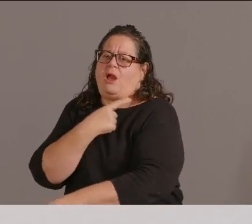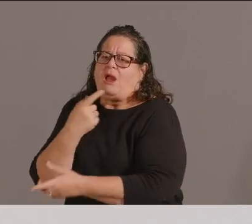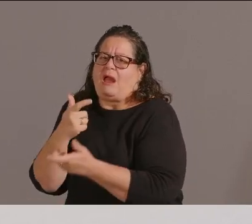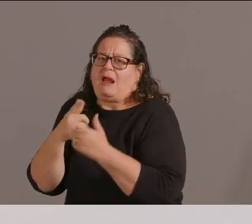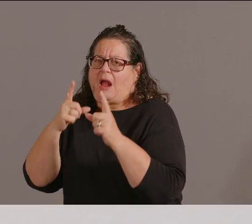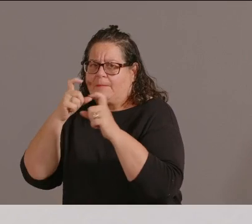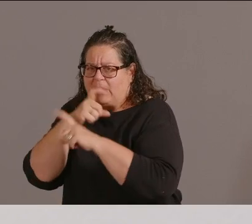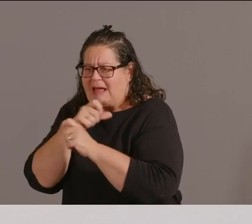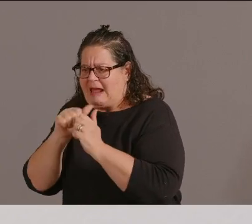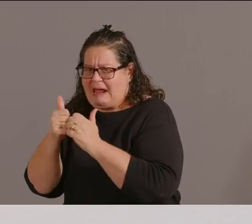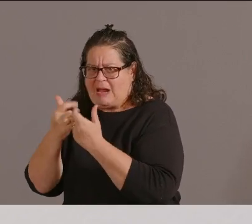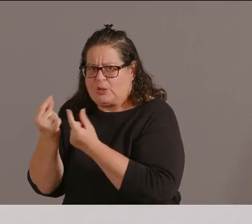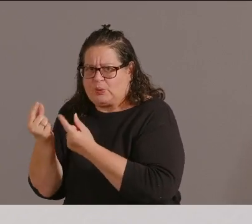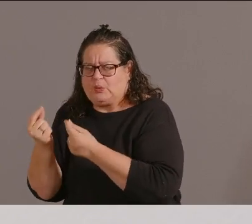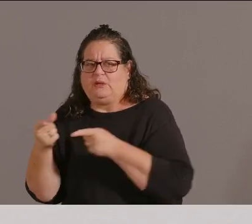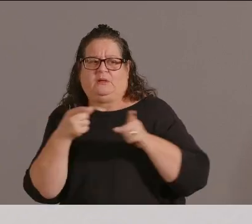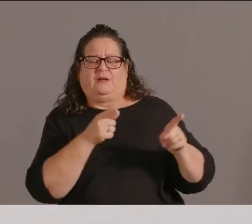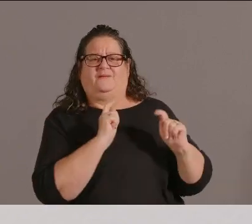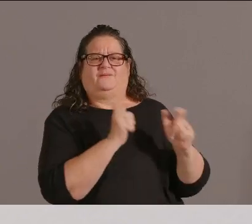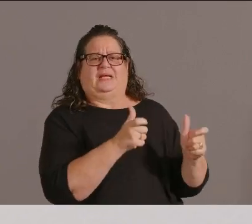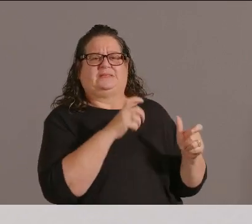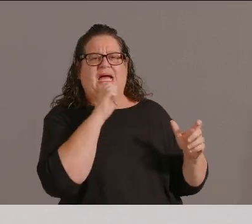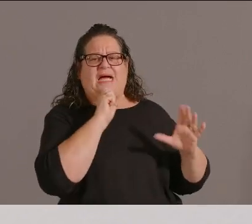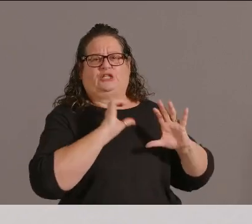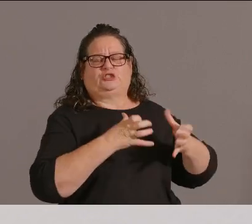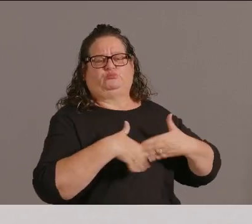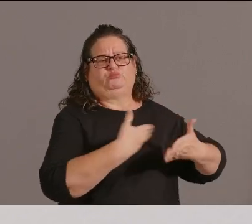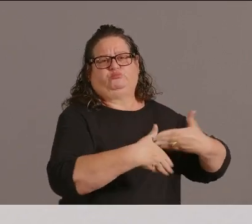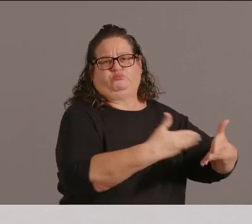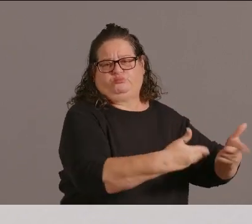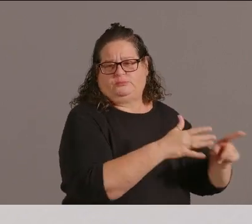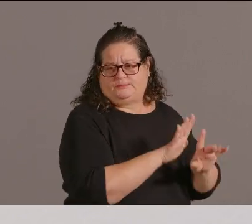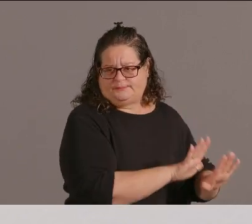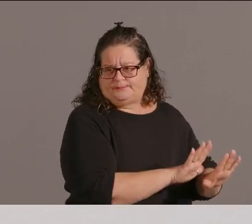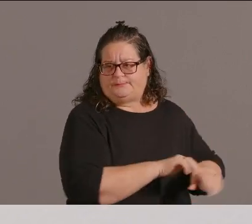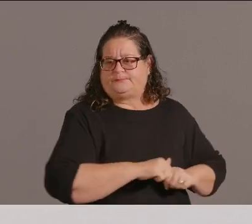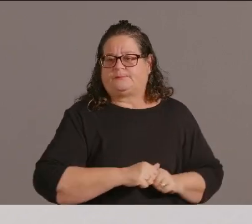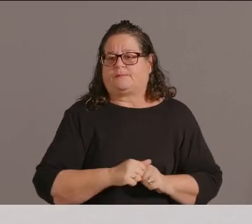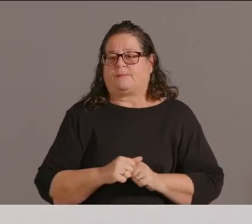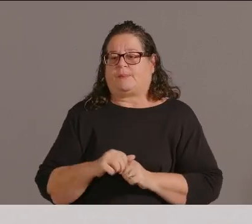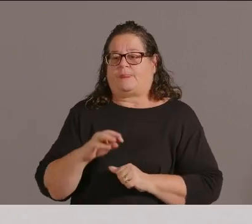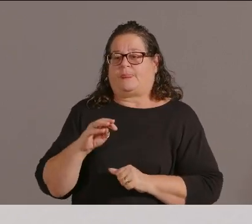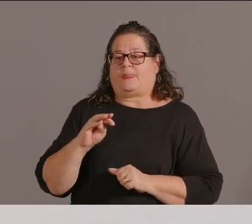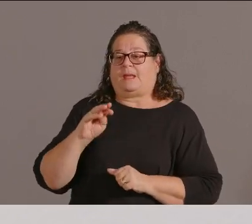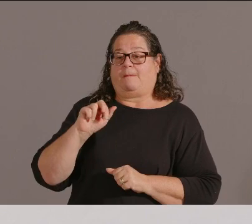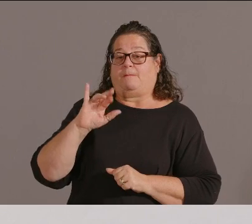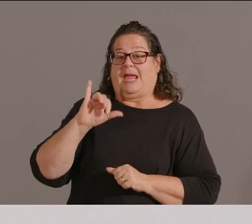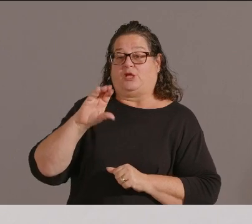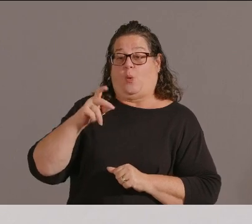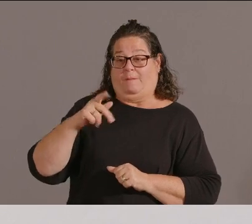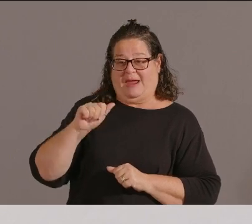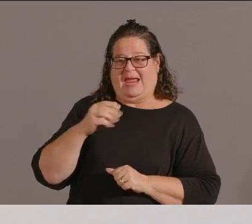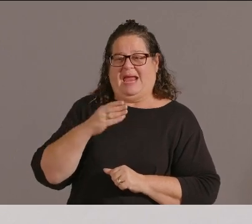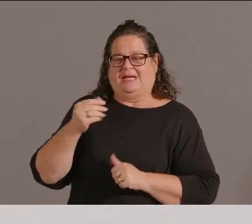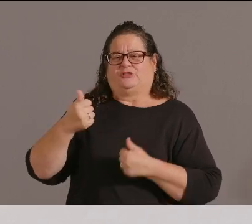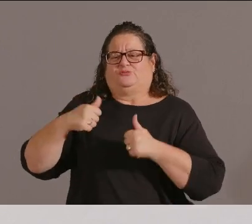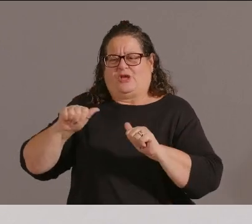through. Maricopa County, in order to target those frontline essential workers, is working directly